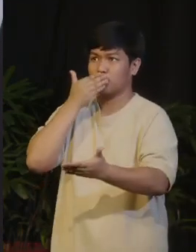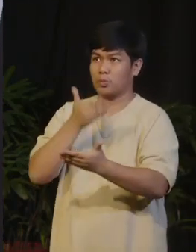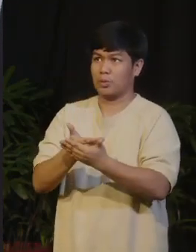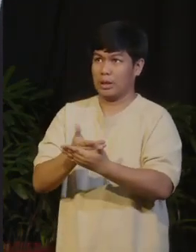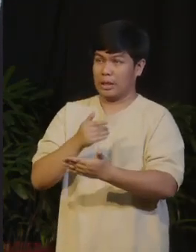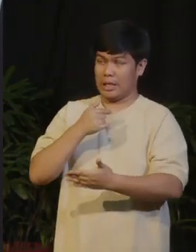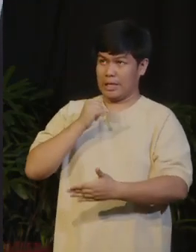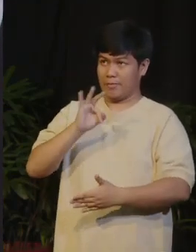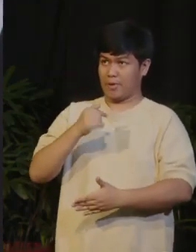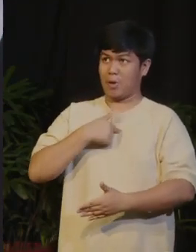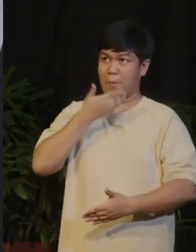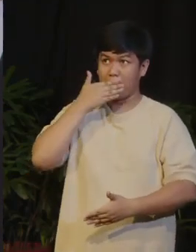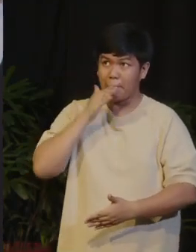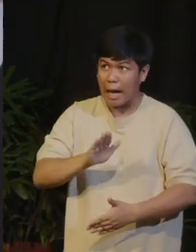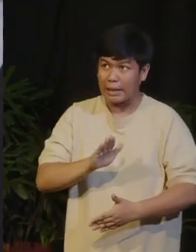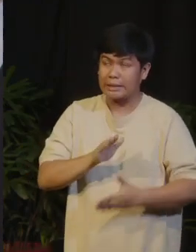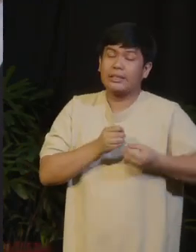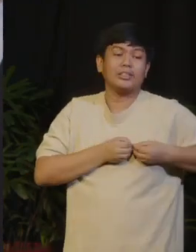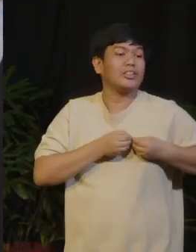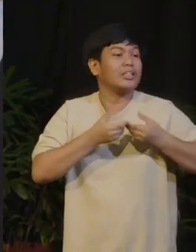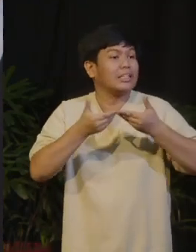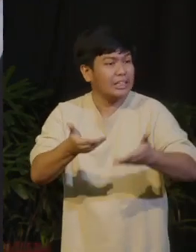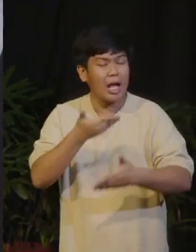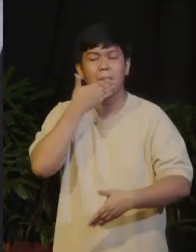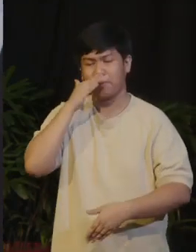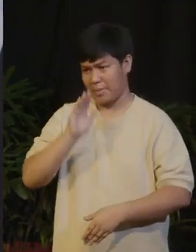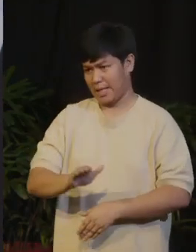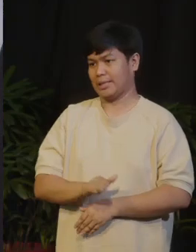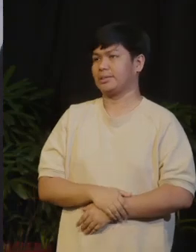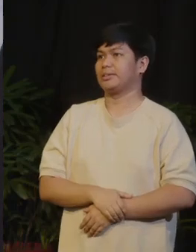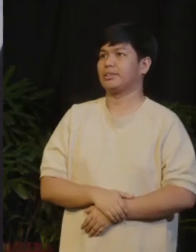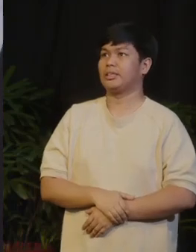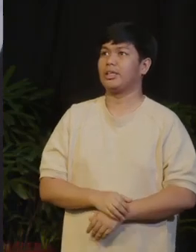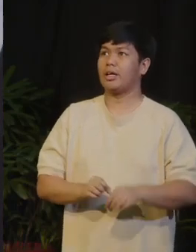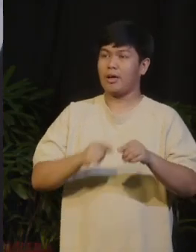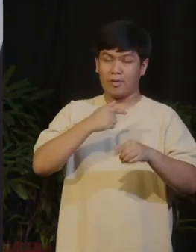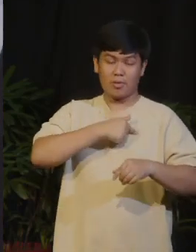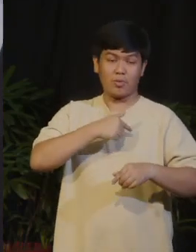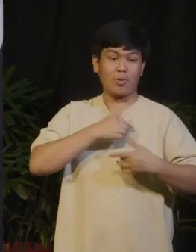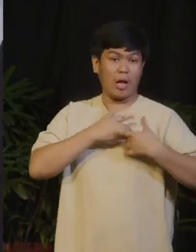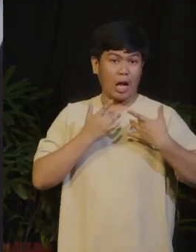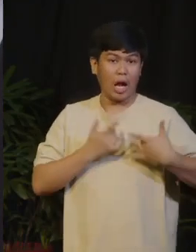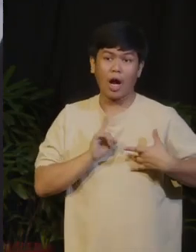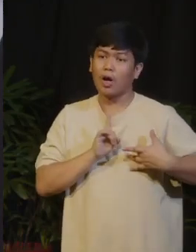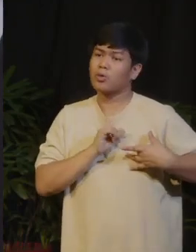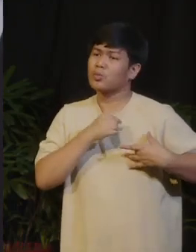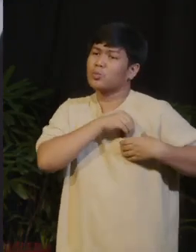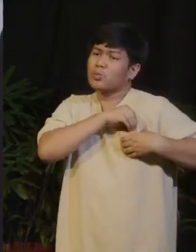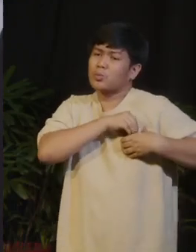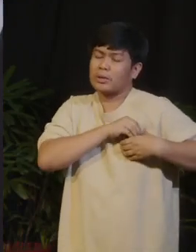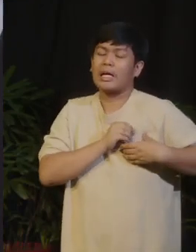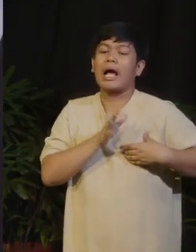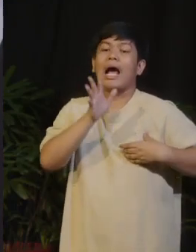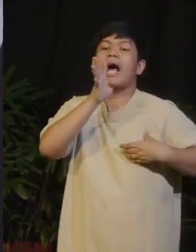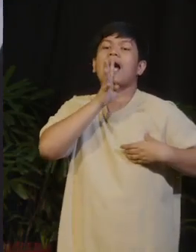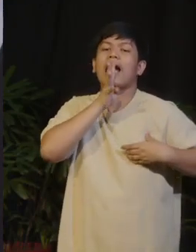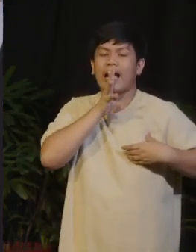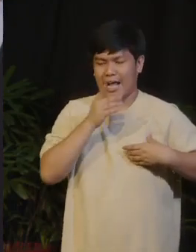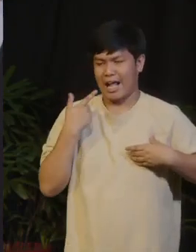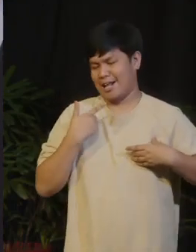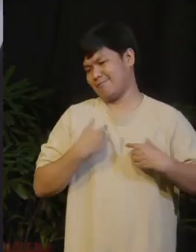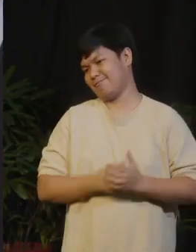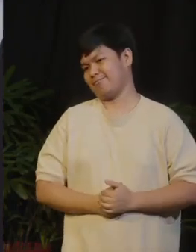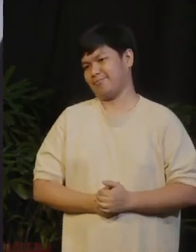treasure produces evil. For out of the abundance of his heart, his mouth speaks. Anong sinasabi dito ng